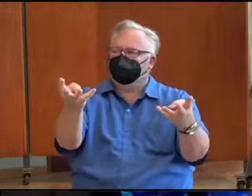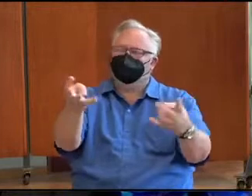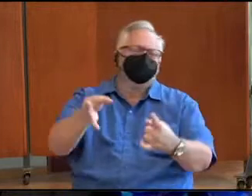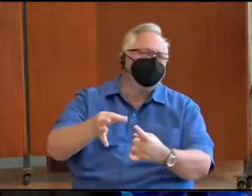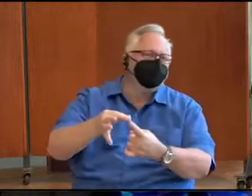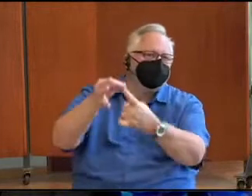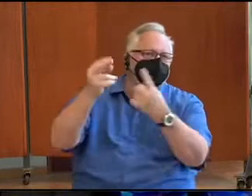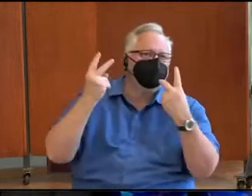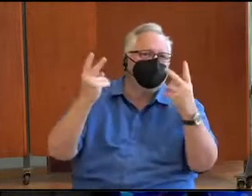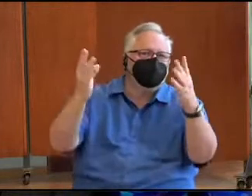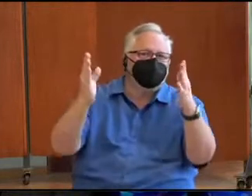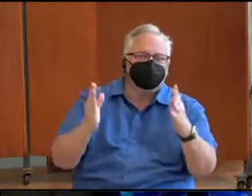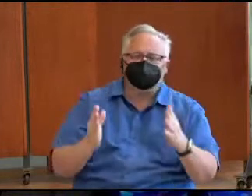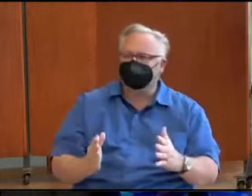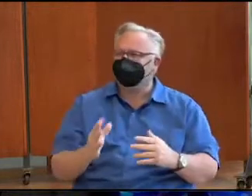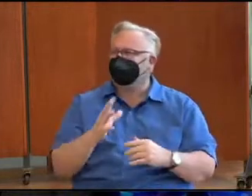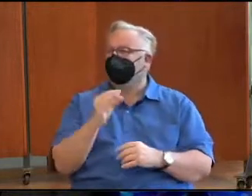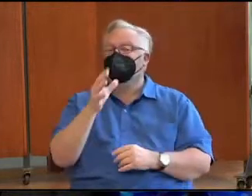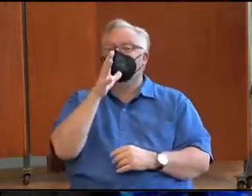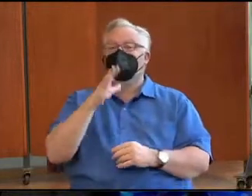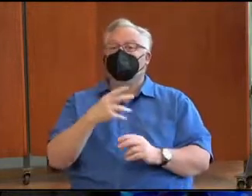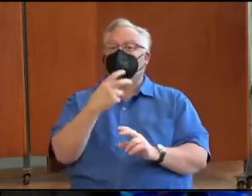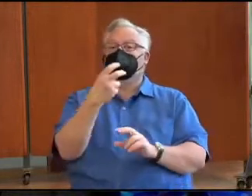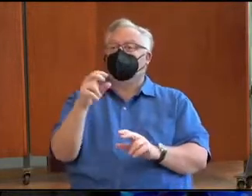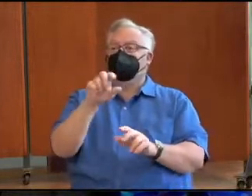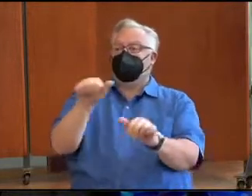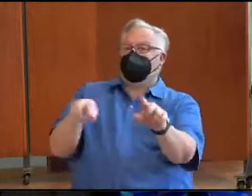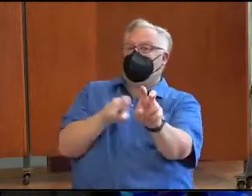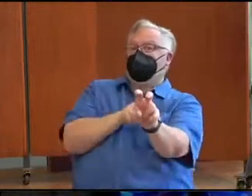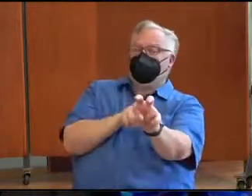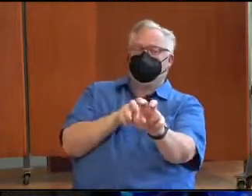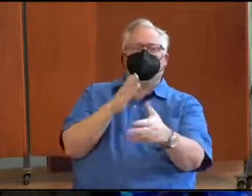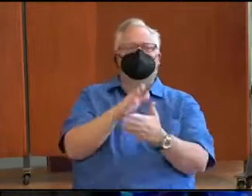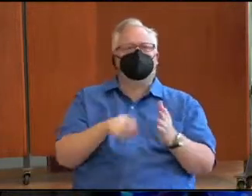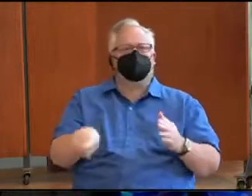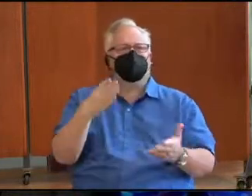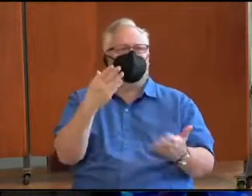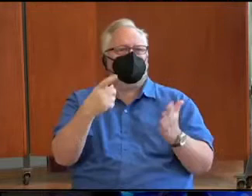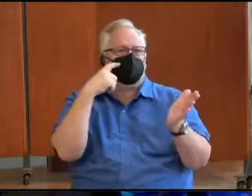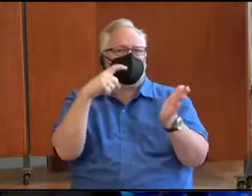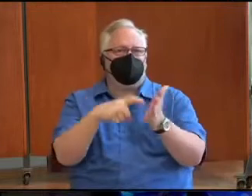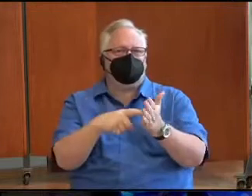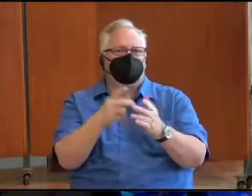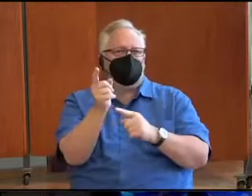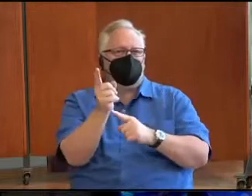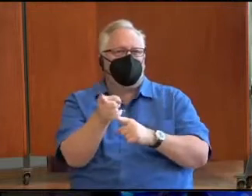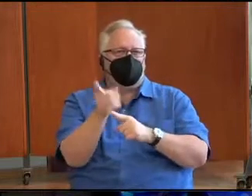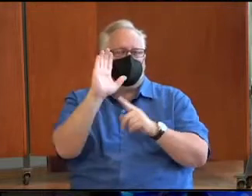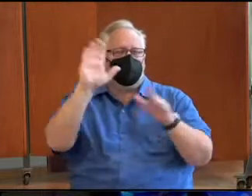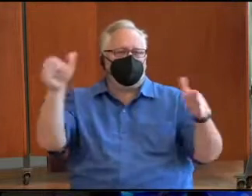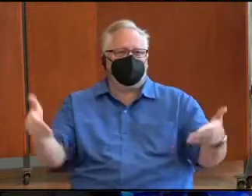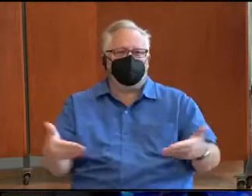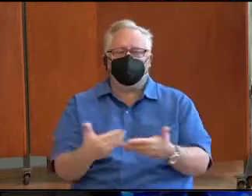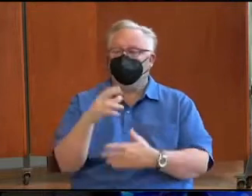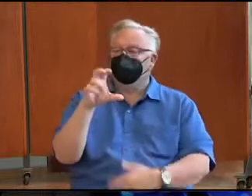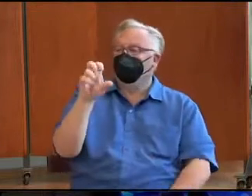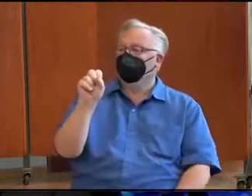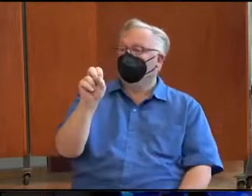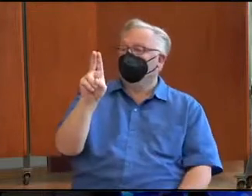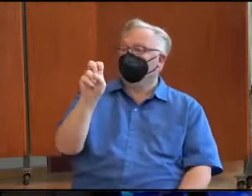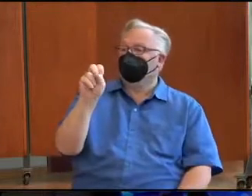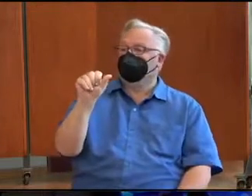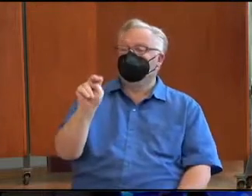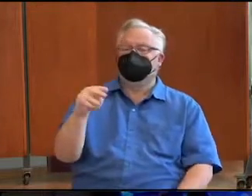special visitors, and the woman behind me, some of you might recognize. I will introduce her in a moment. But Susan has been here this